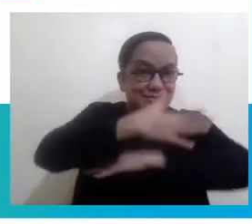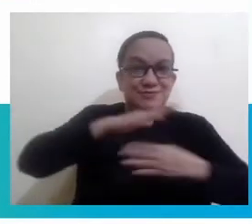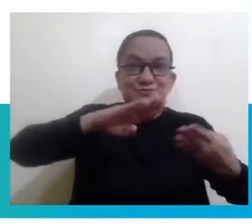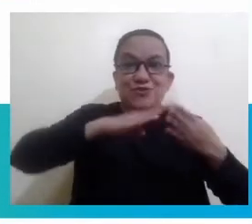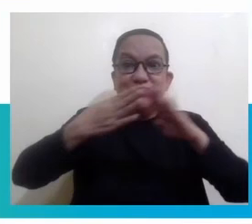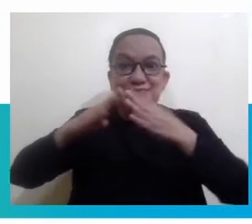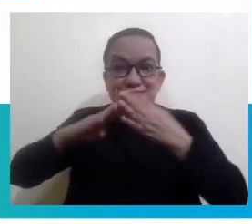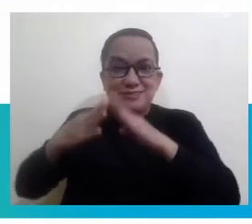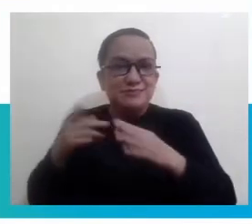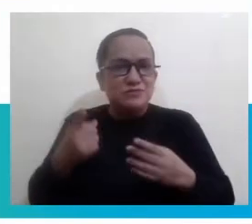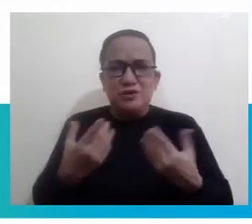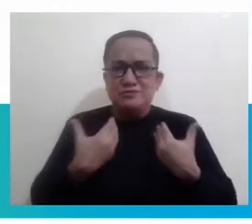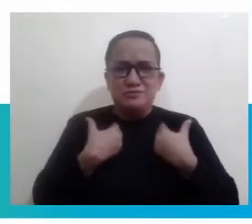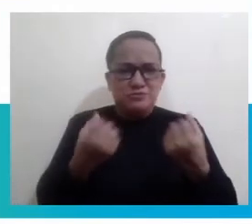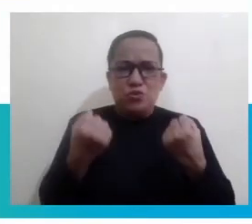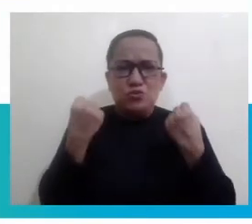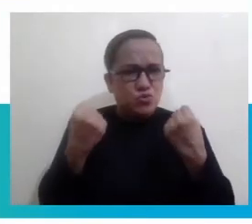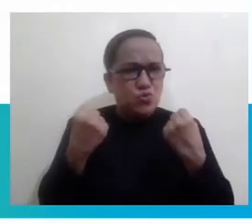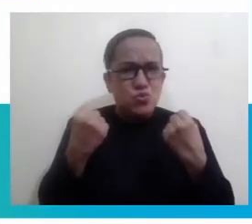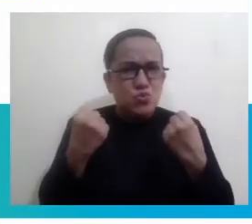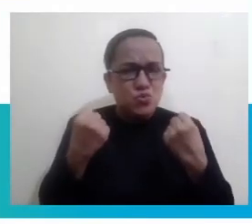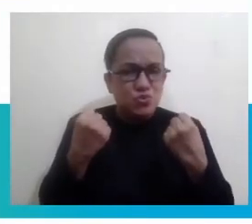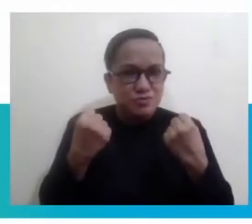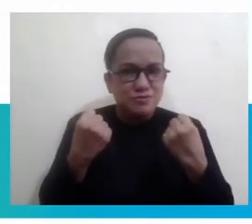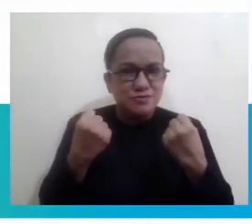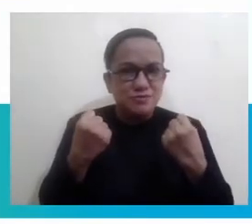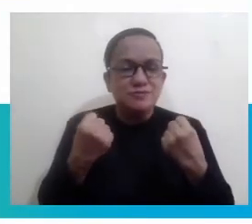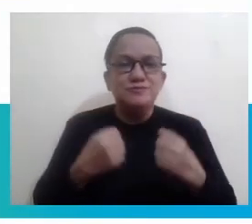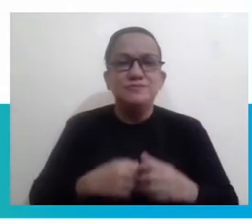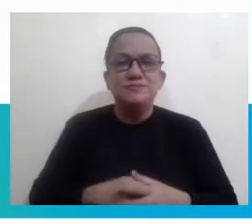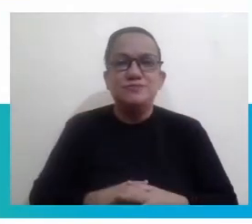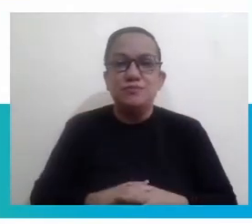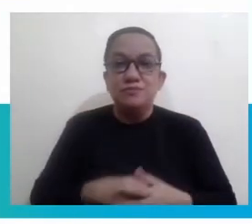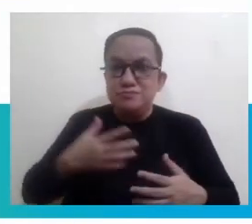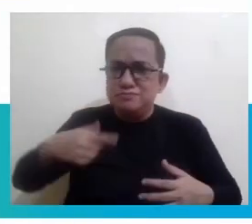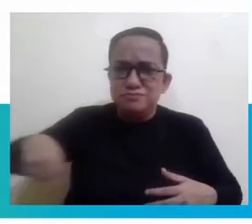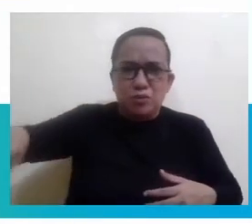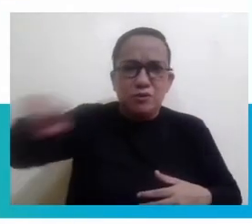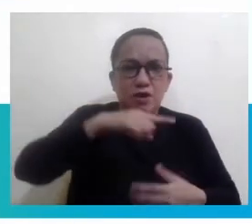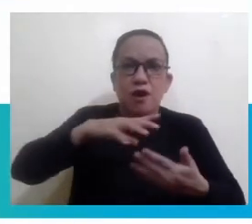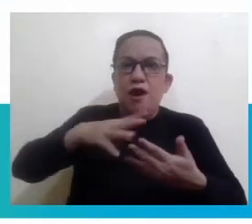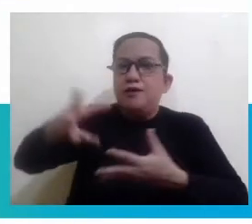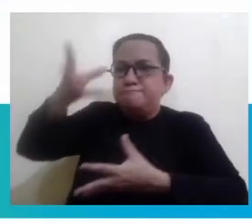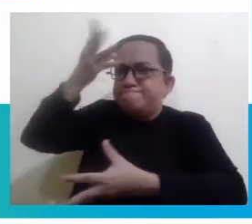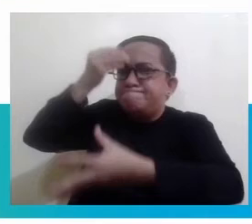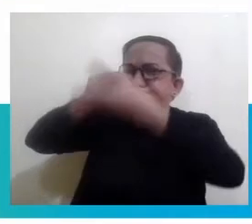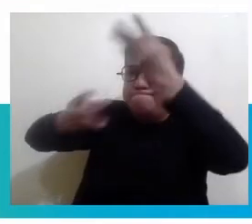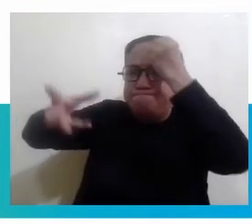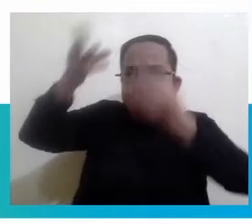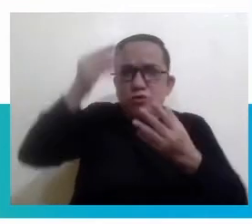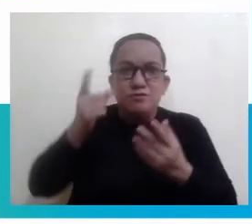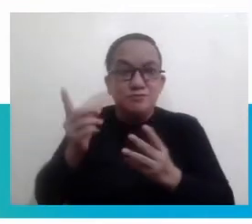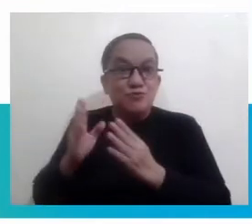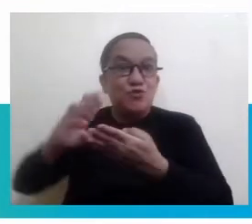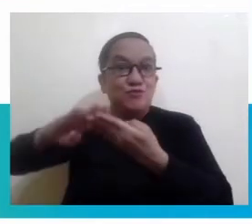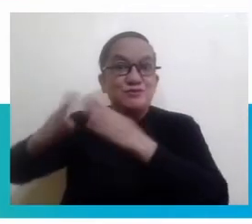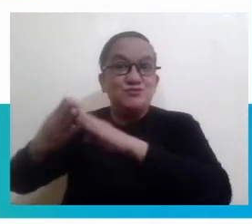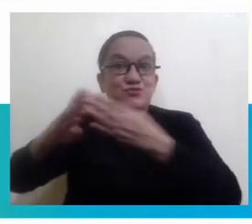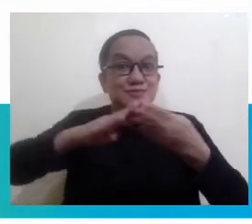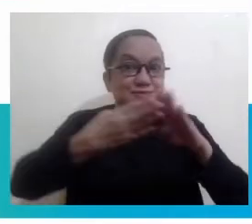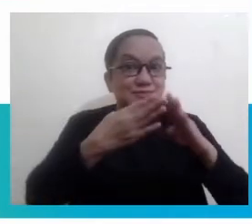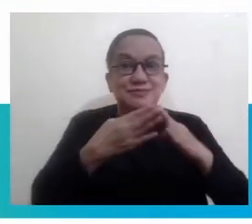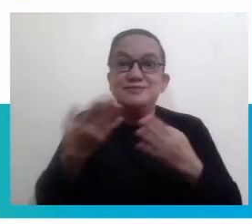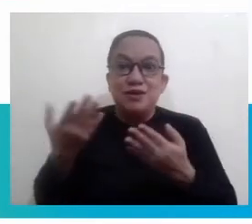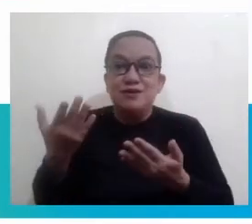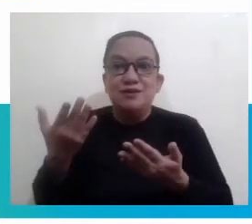believe that we have learned enough lessons from our communities and countries, and we can rapidly scale